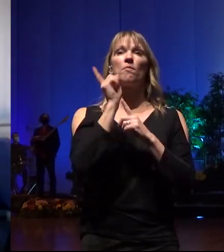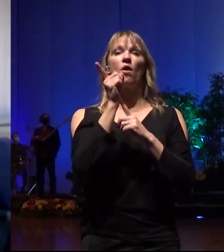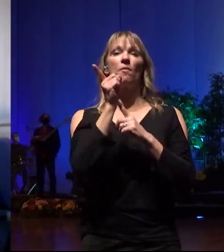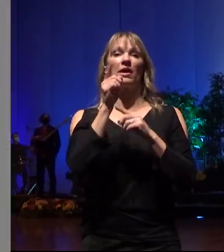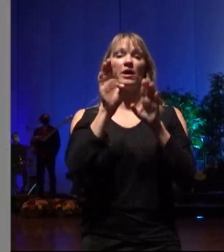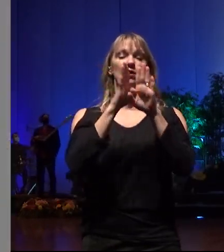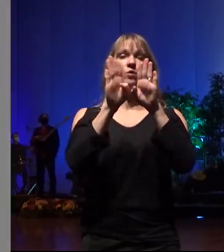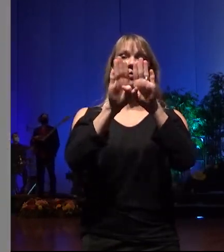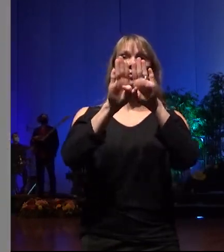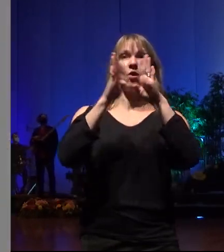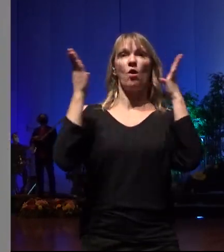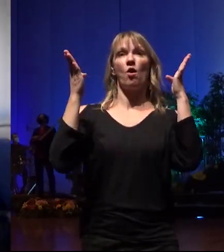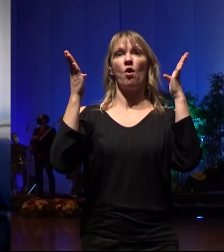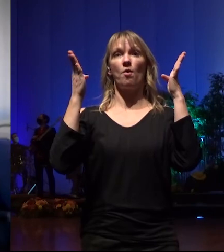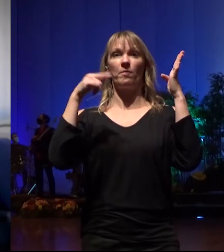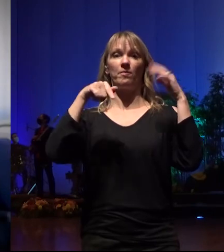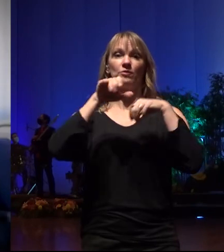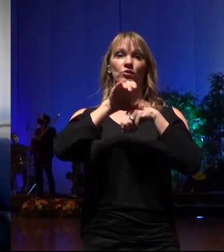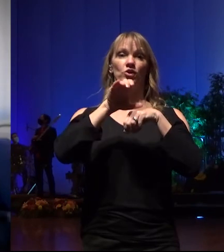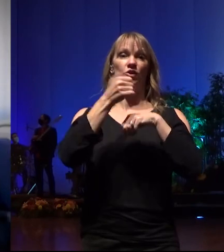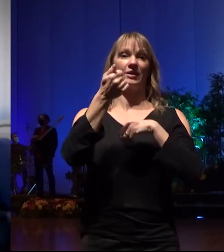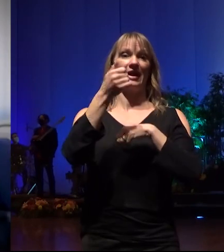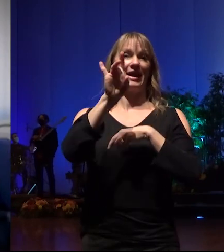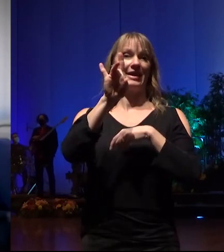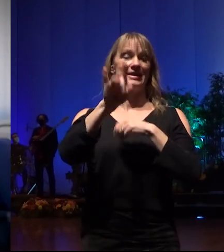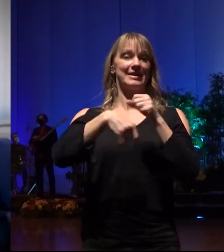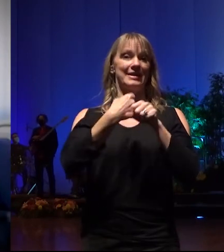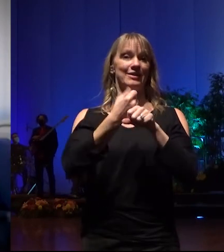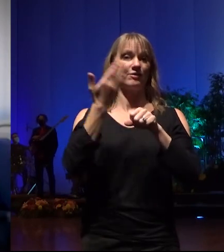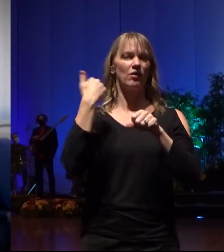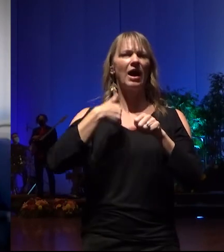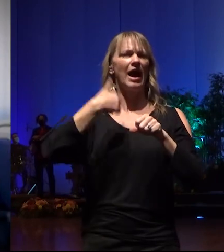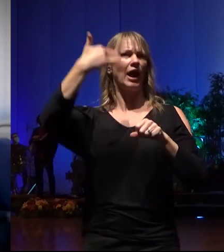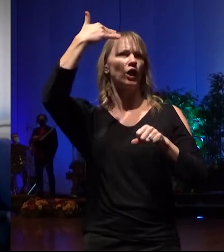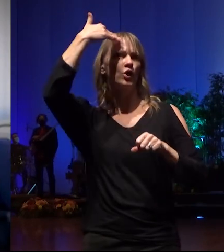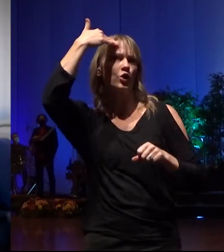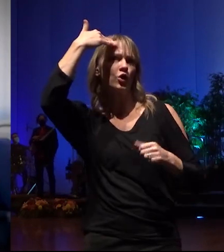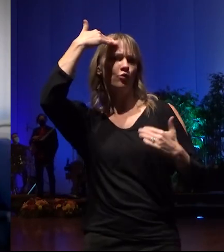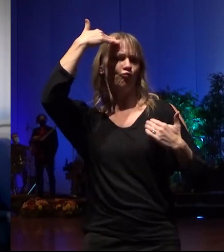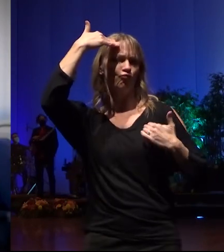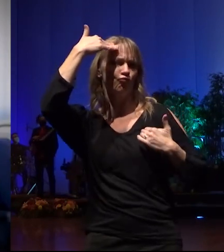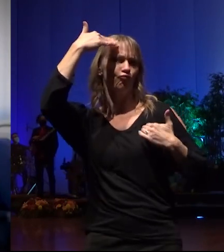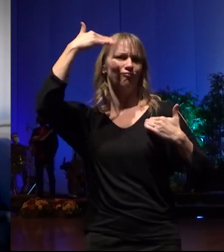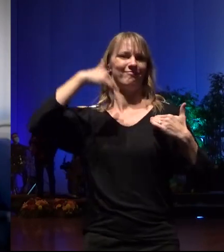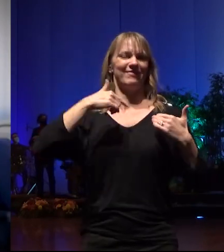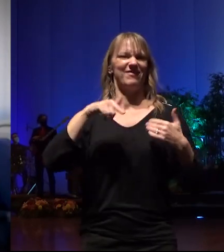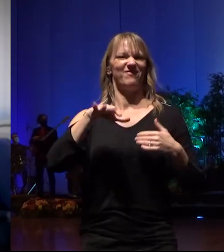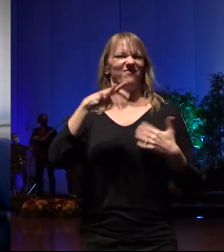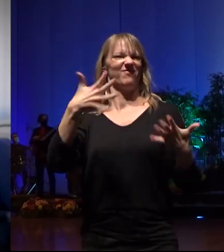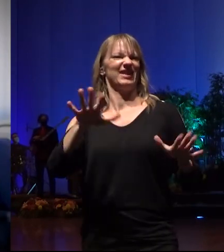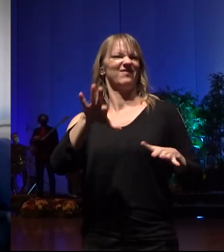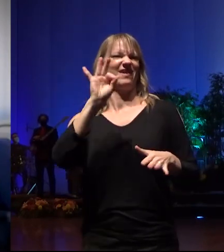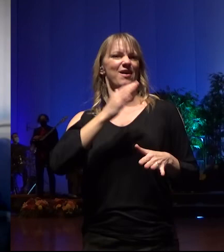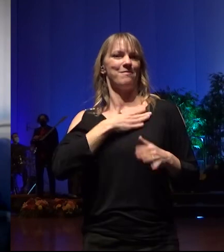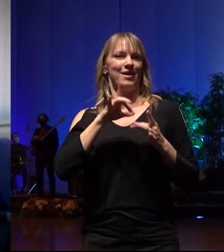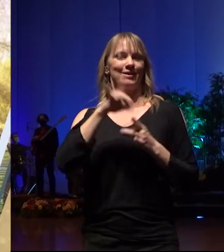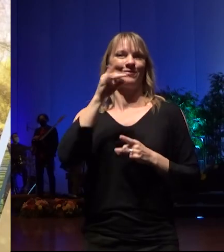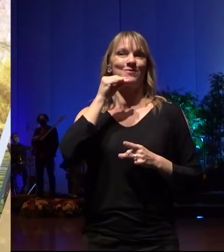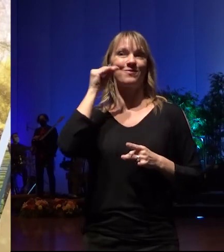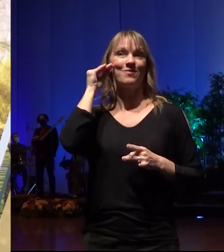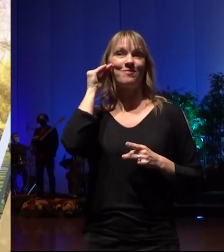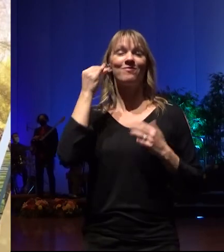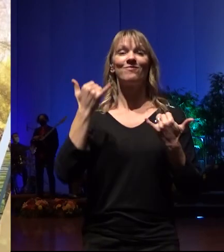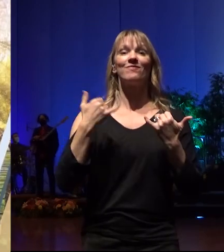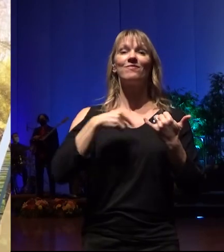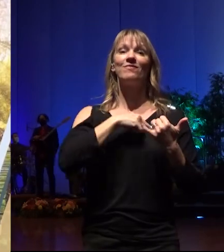The moment I entered the doors of Mile High Church 18 years ago, I knew and I felt that I had found my spiritual home.